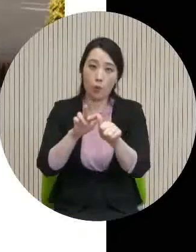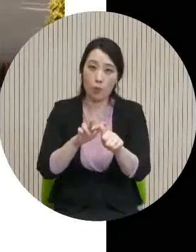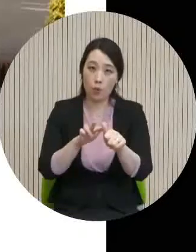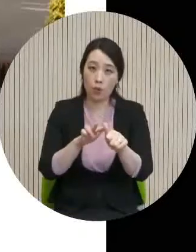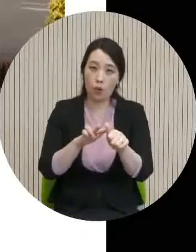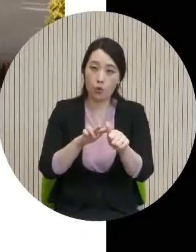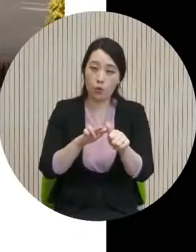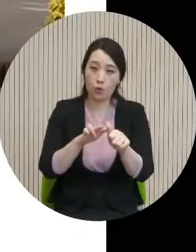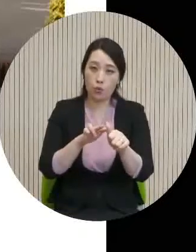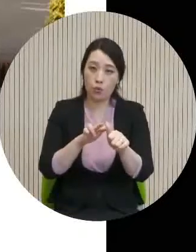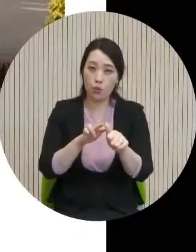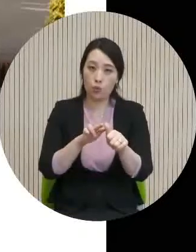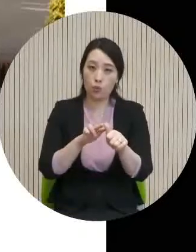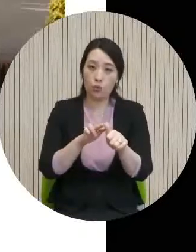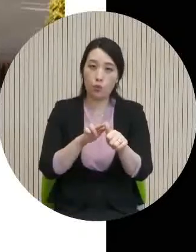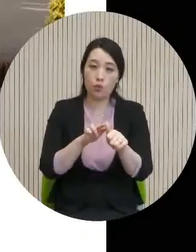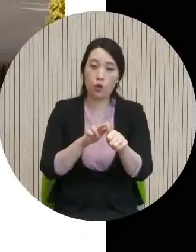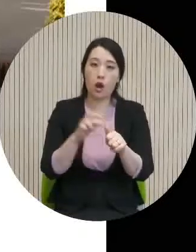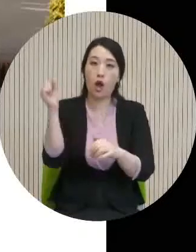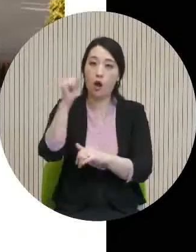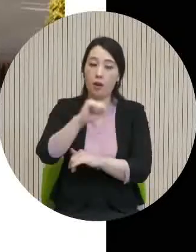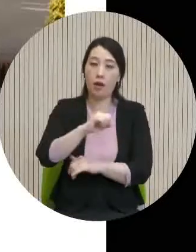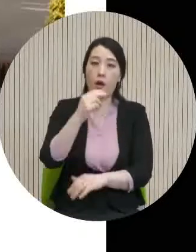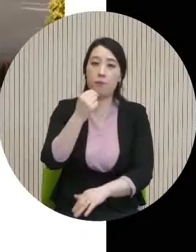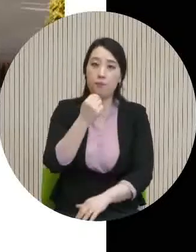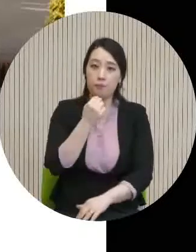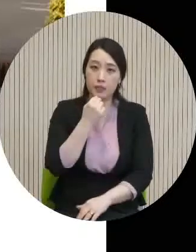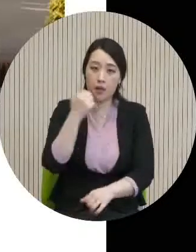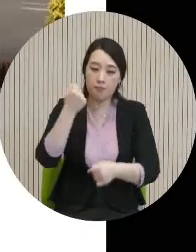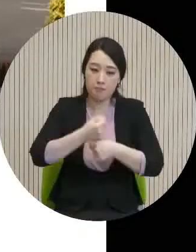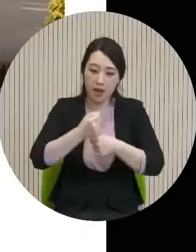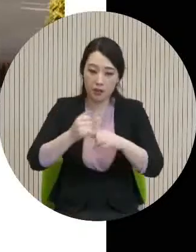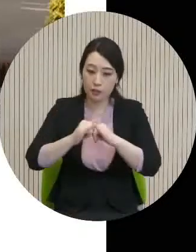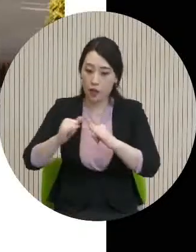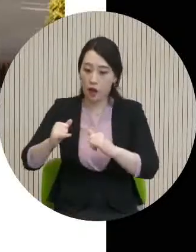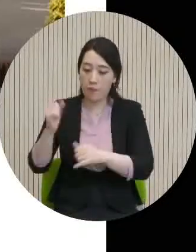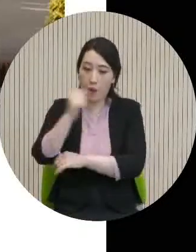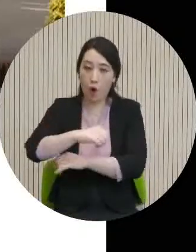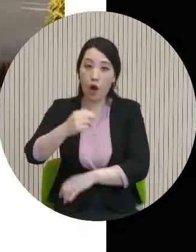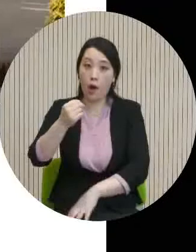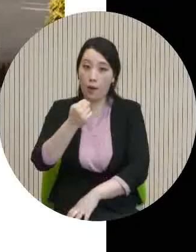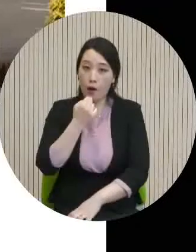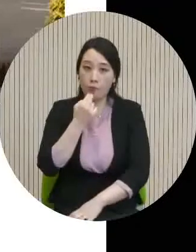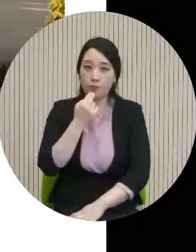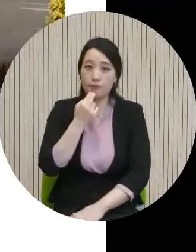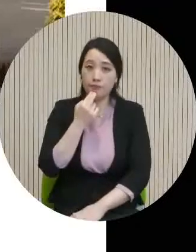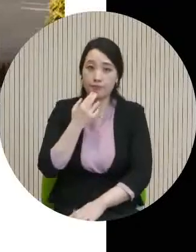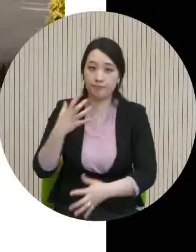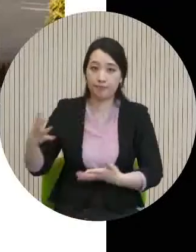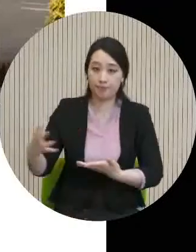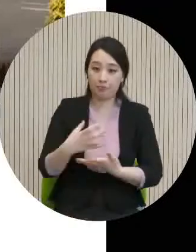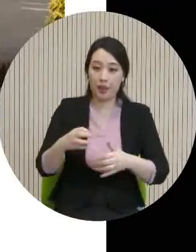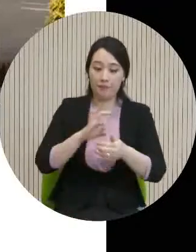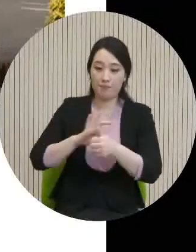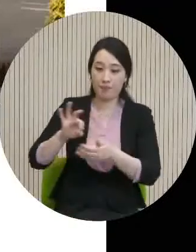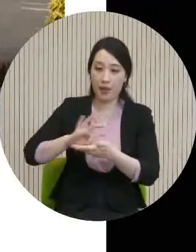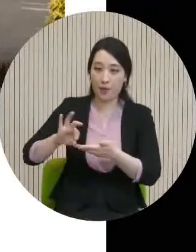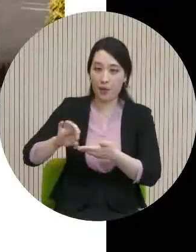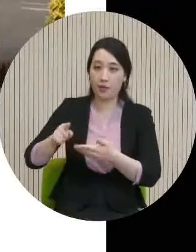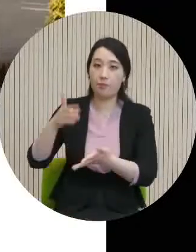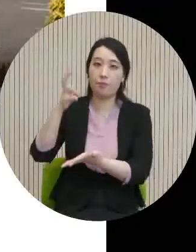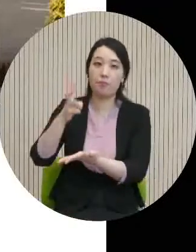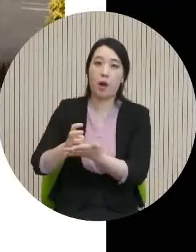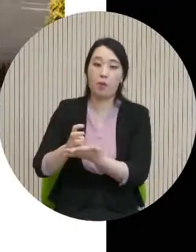permission. And the law expressly says that such a collection, the act of collecting, does